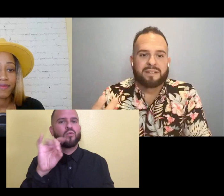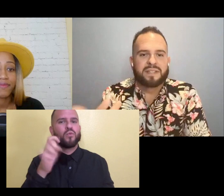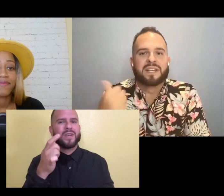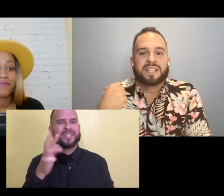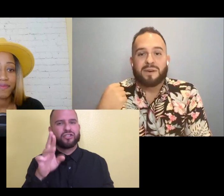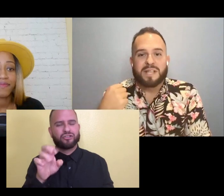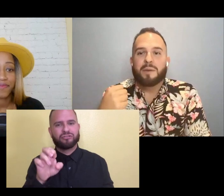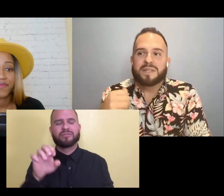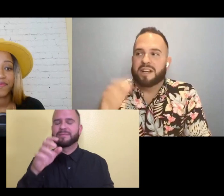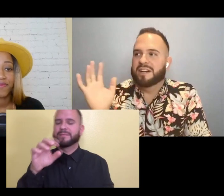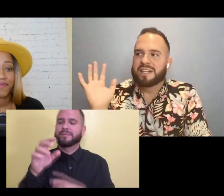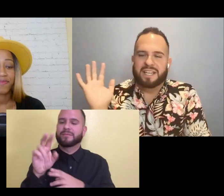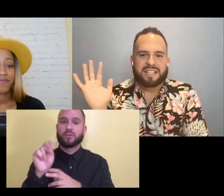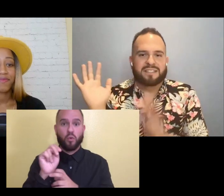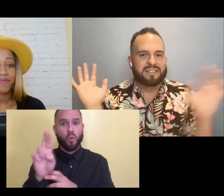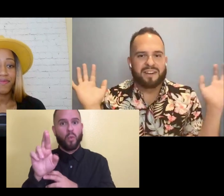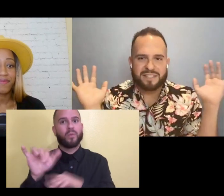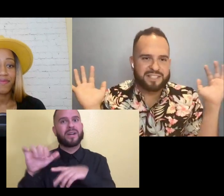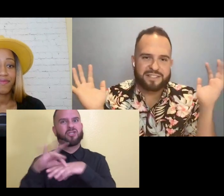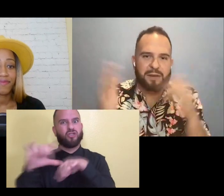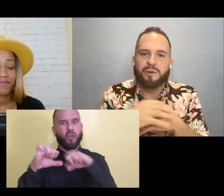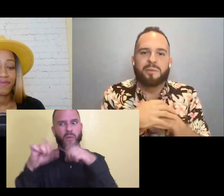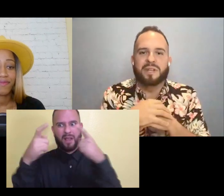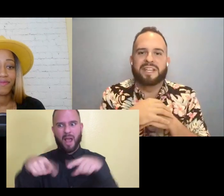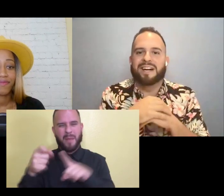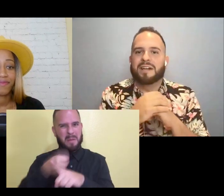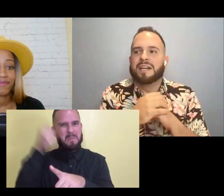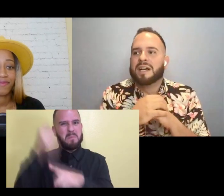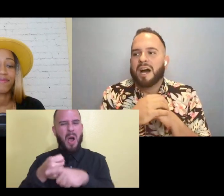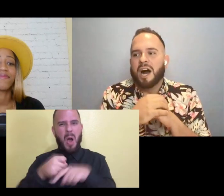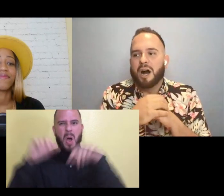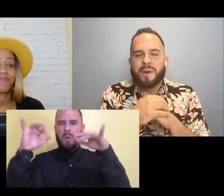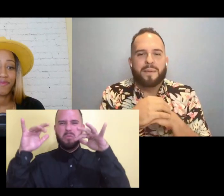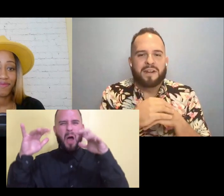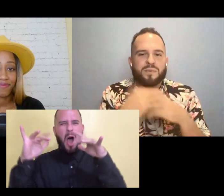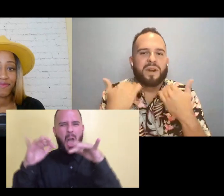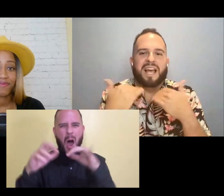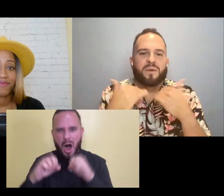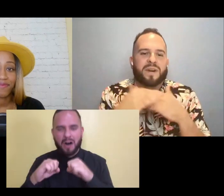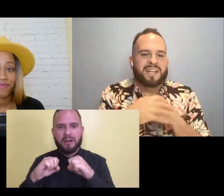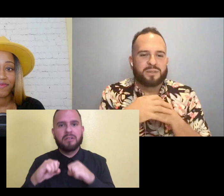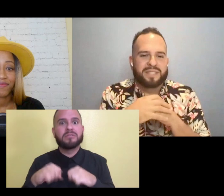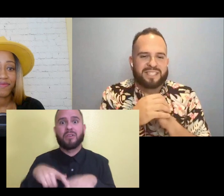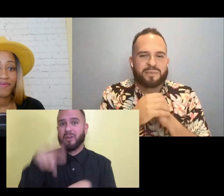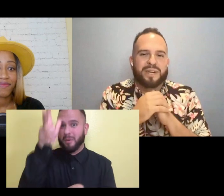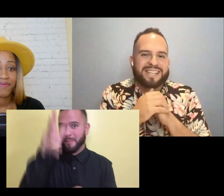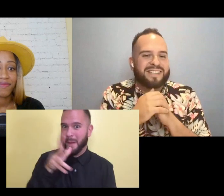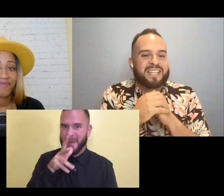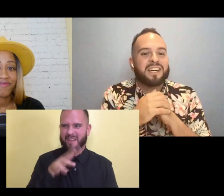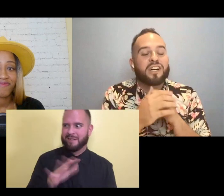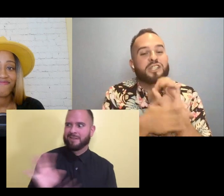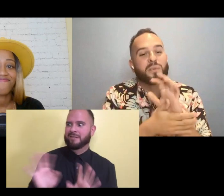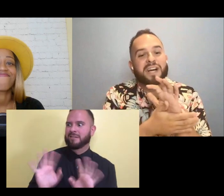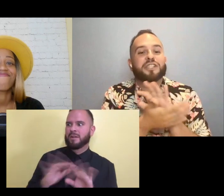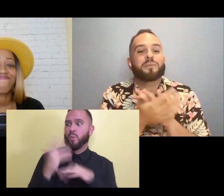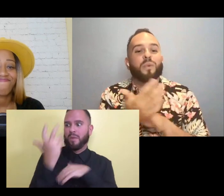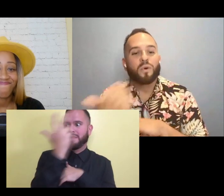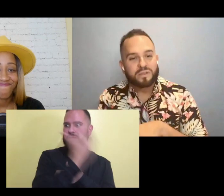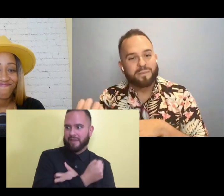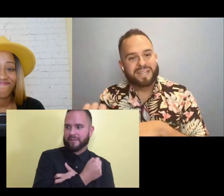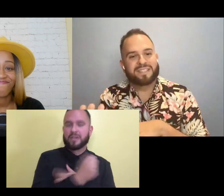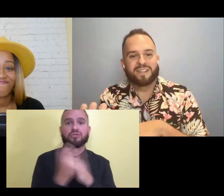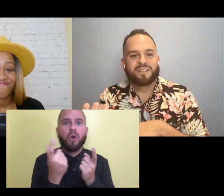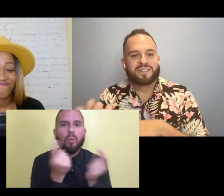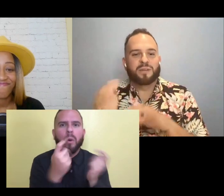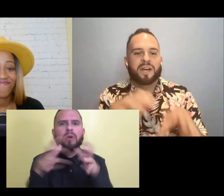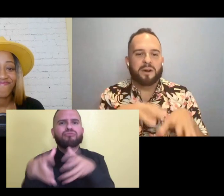where I live. That was the epicenter, and like everything just came crumbling down. My parents were like, "We're not doing this. We're leaving." So we actually moved